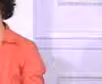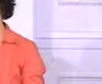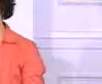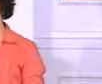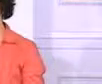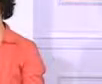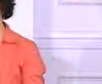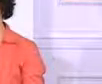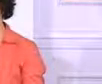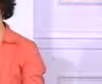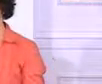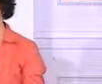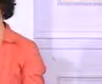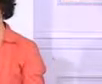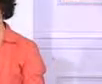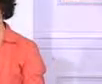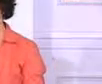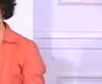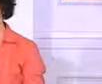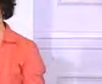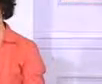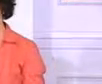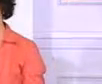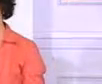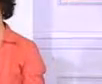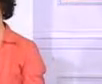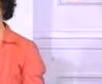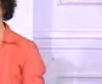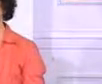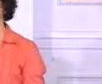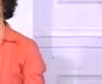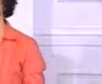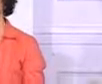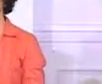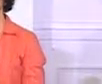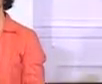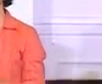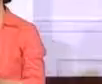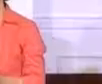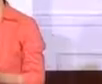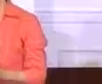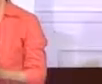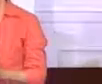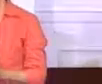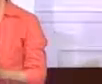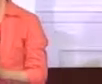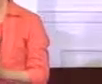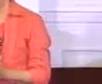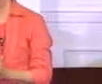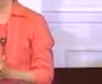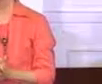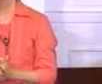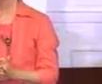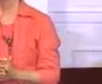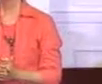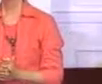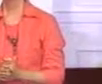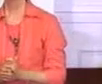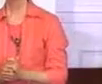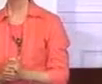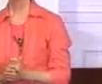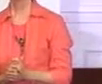nation, I remind you that as we go out into the world, may you always remember that the freedom that we have is not the freedom